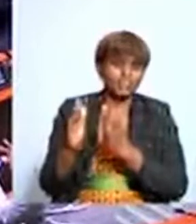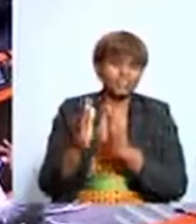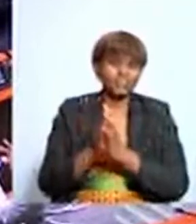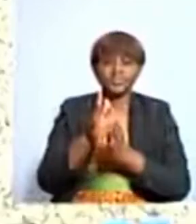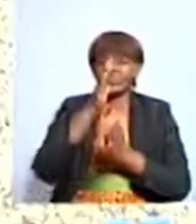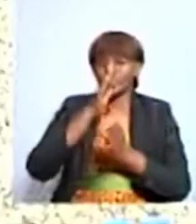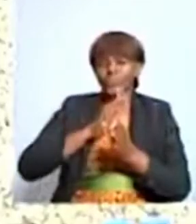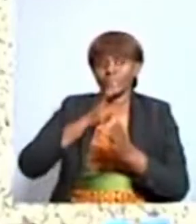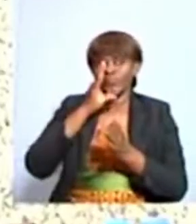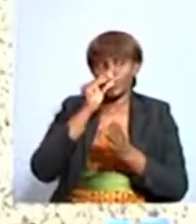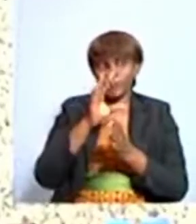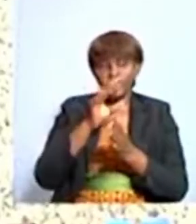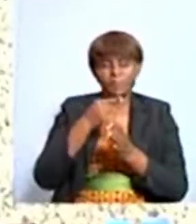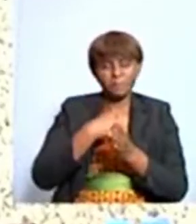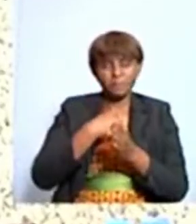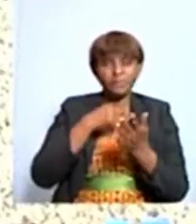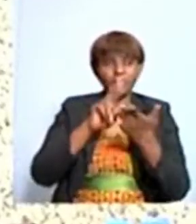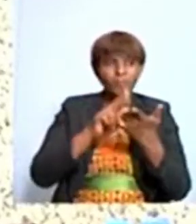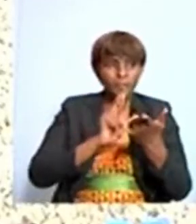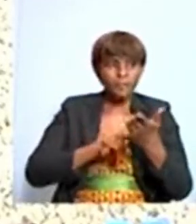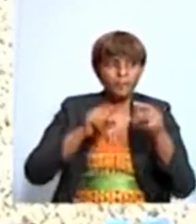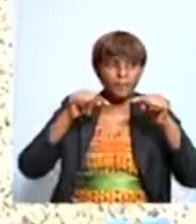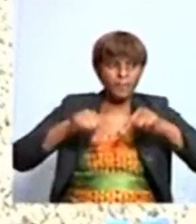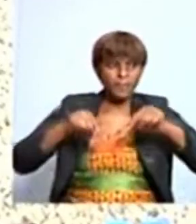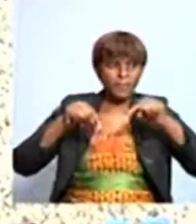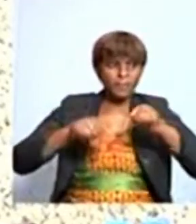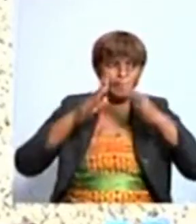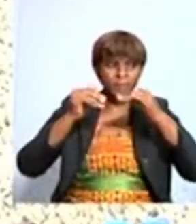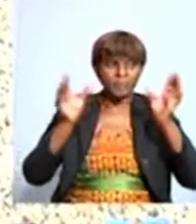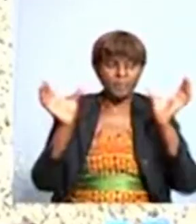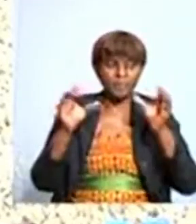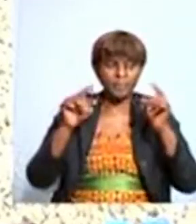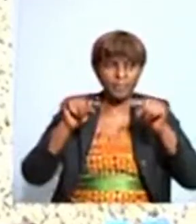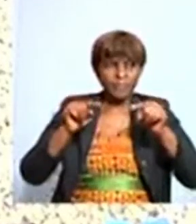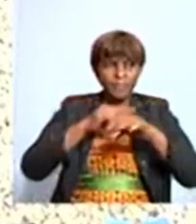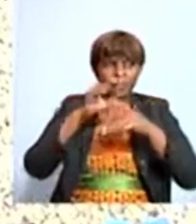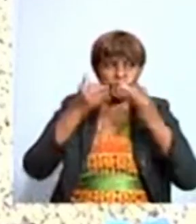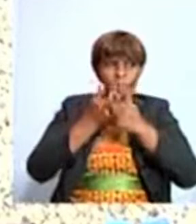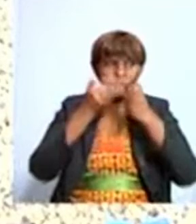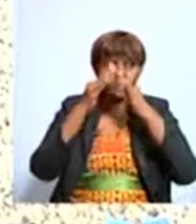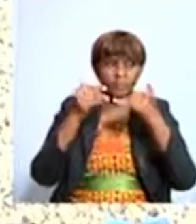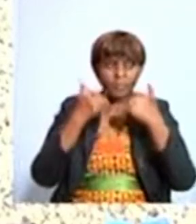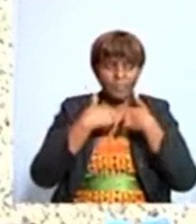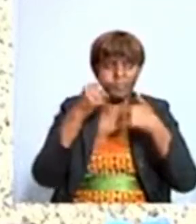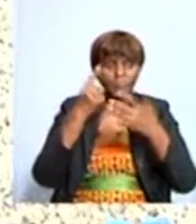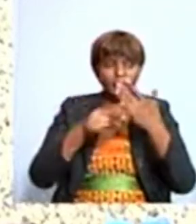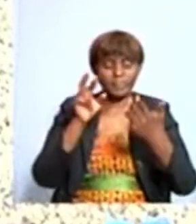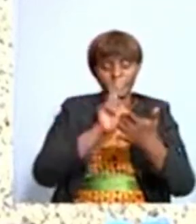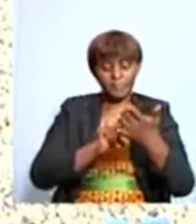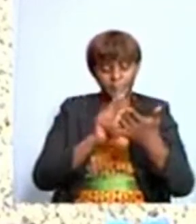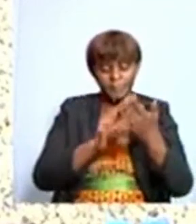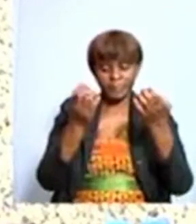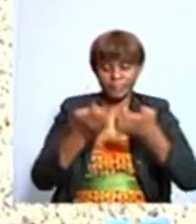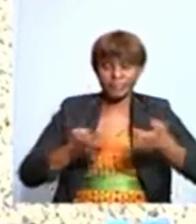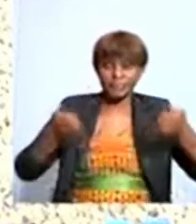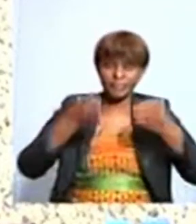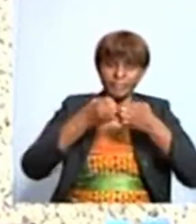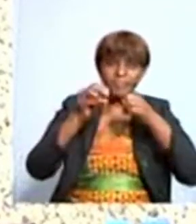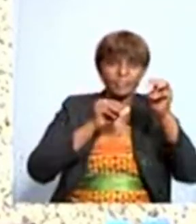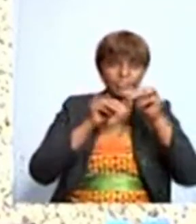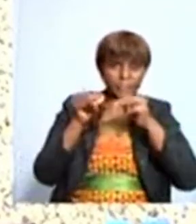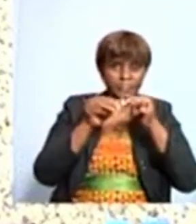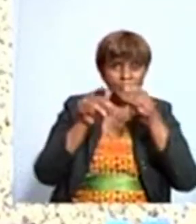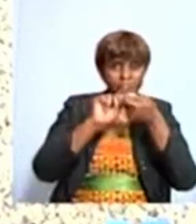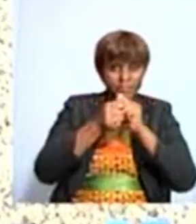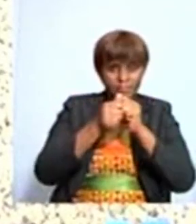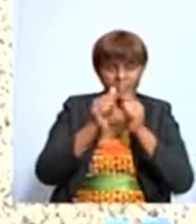Madam Speaker, I have to report to the House that the Committee of the whole House has gone through Environmental Management